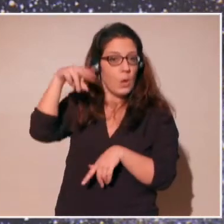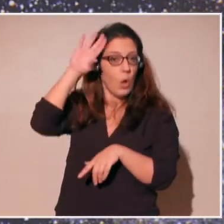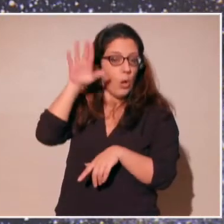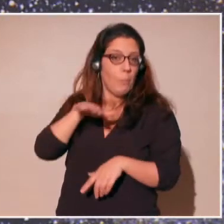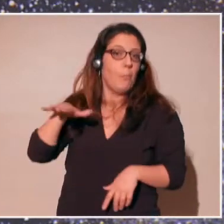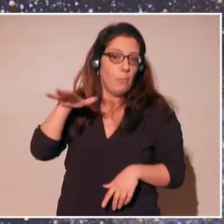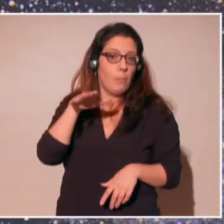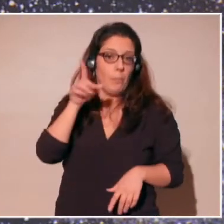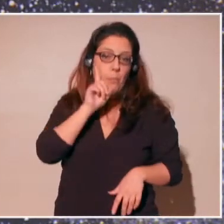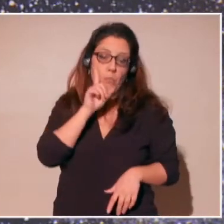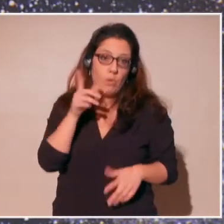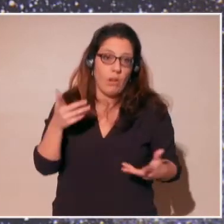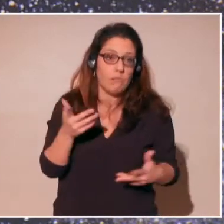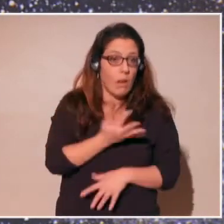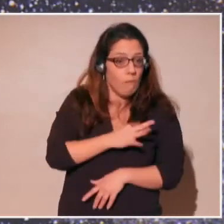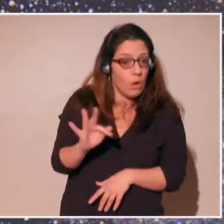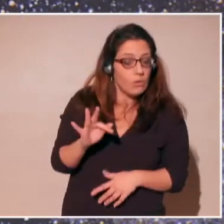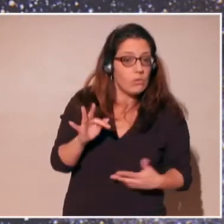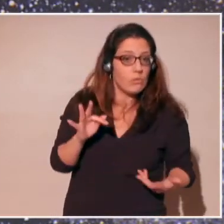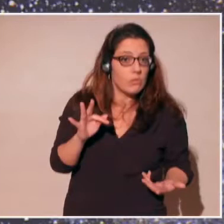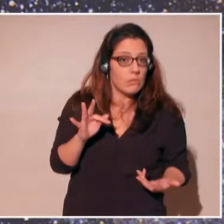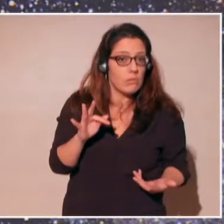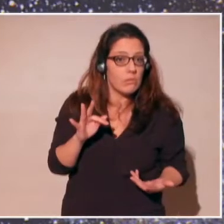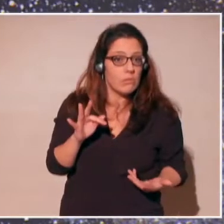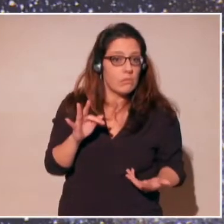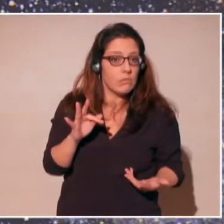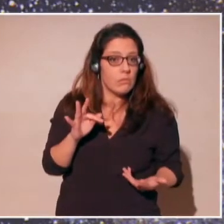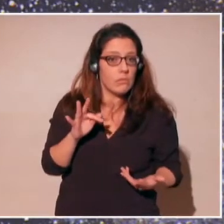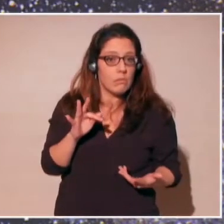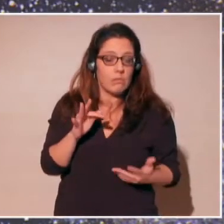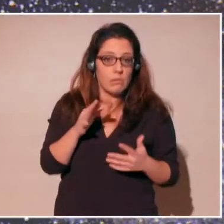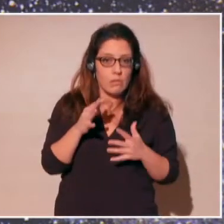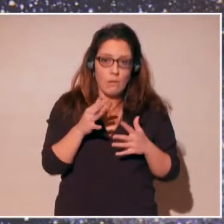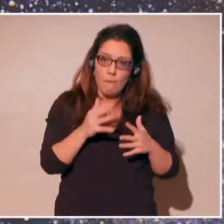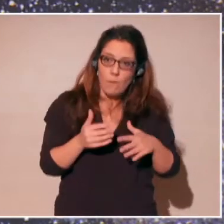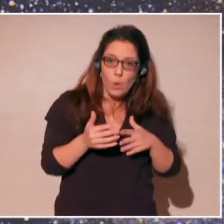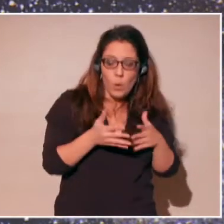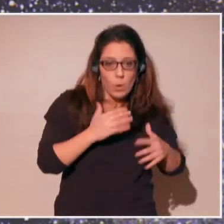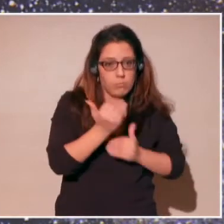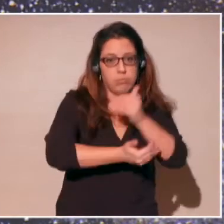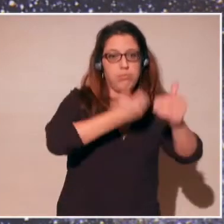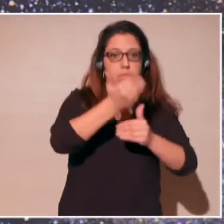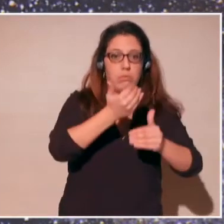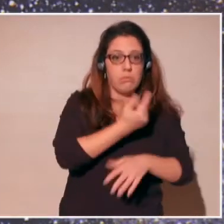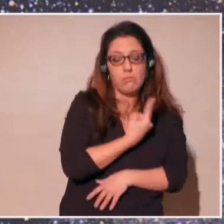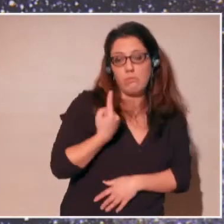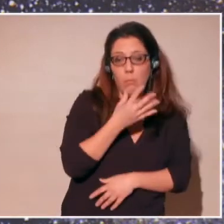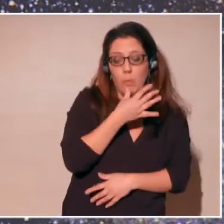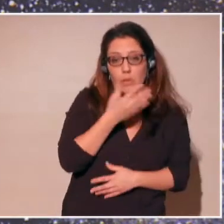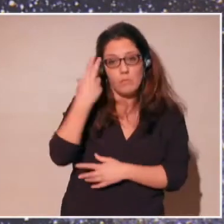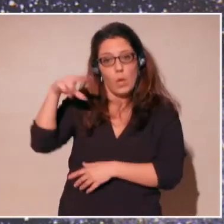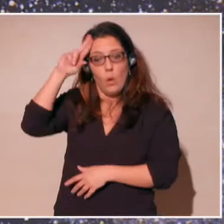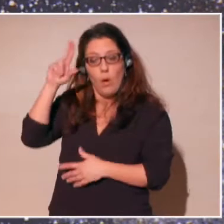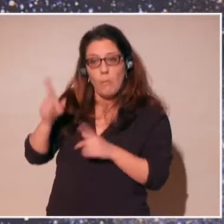sovereignty are the three pillars of this report. And France should play a leading